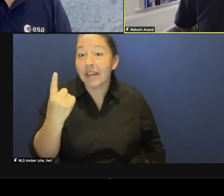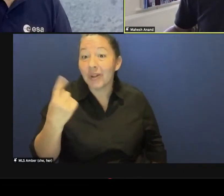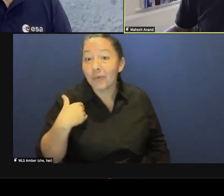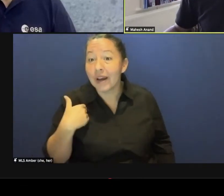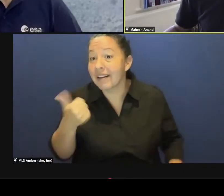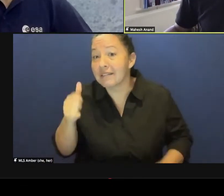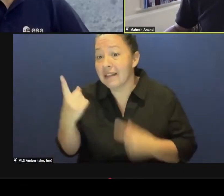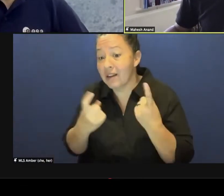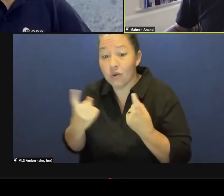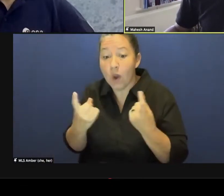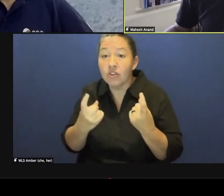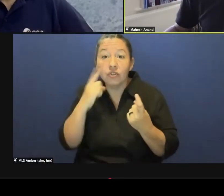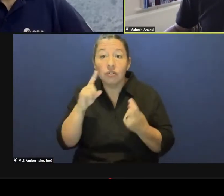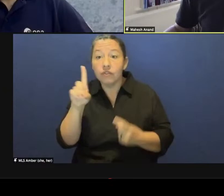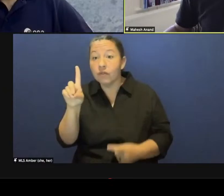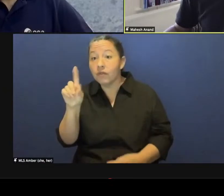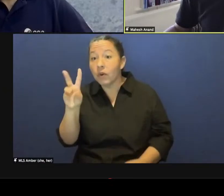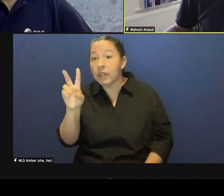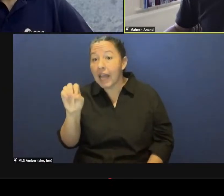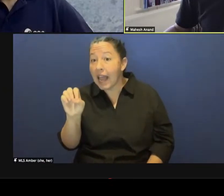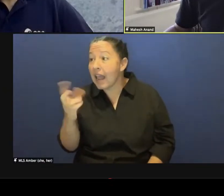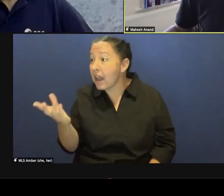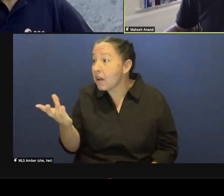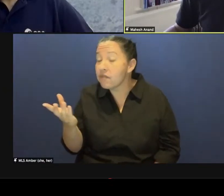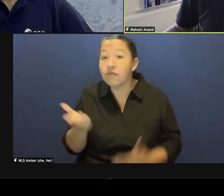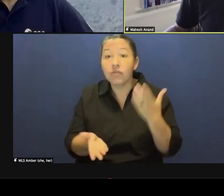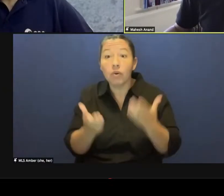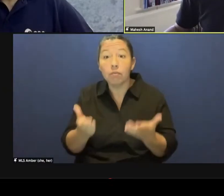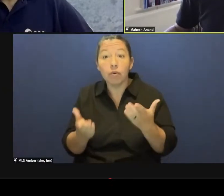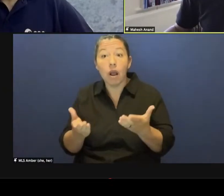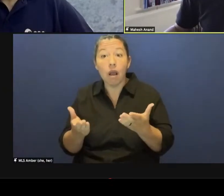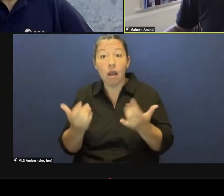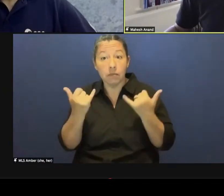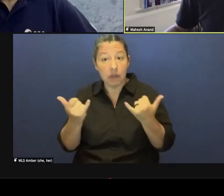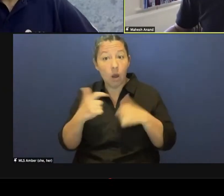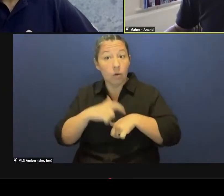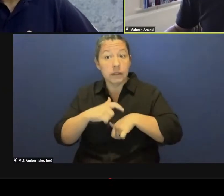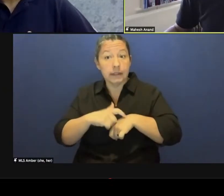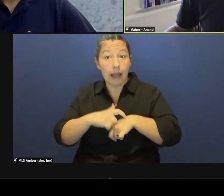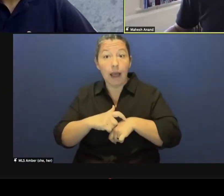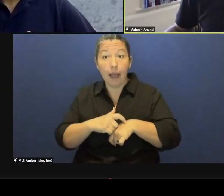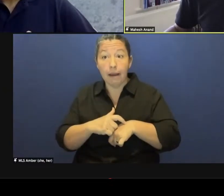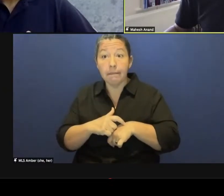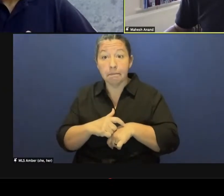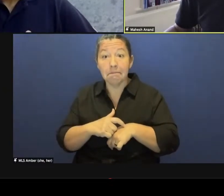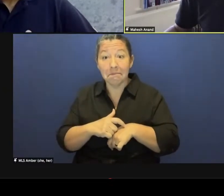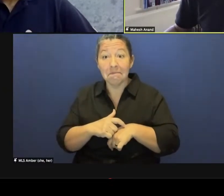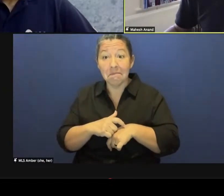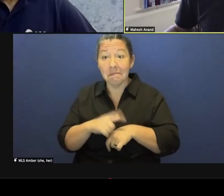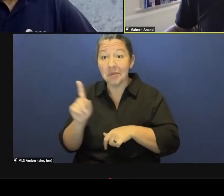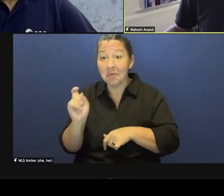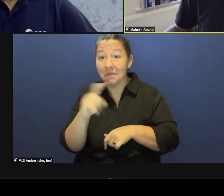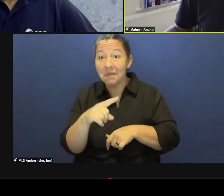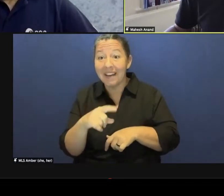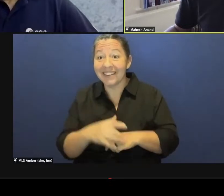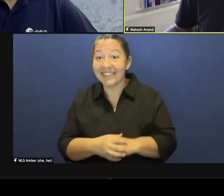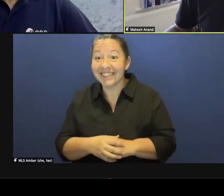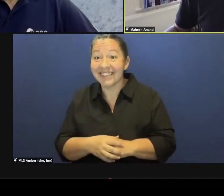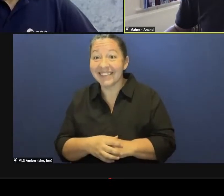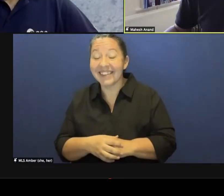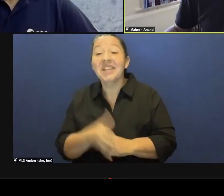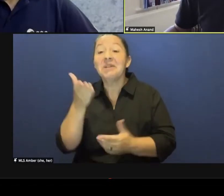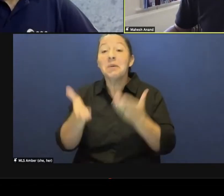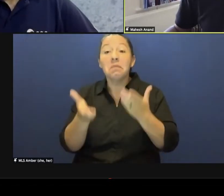any questions for Dave, perhaps this is the time to ask it. And so maybe